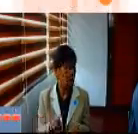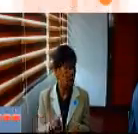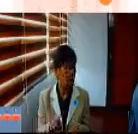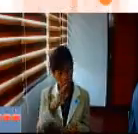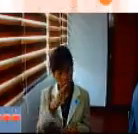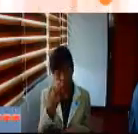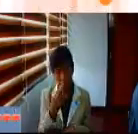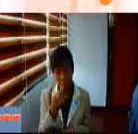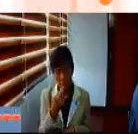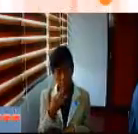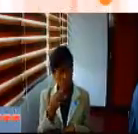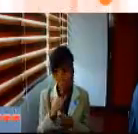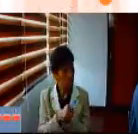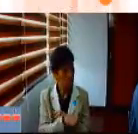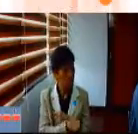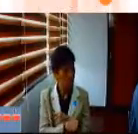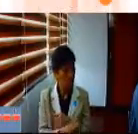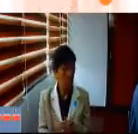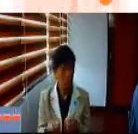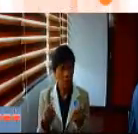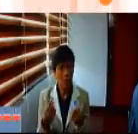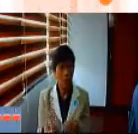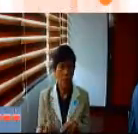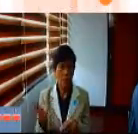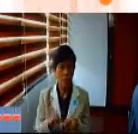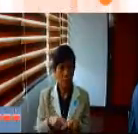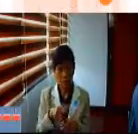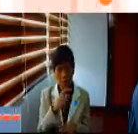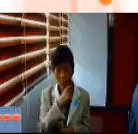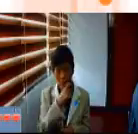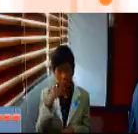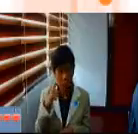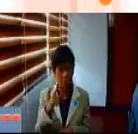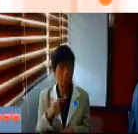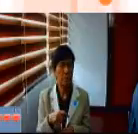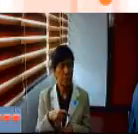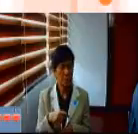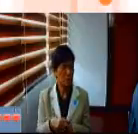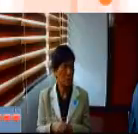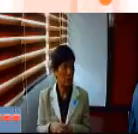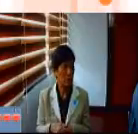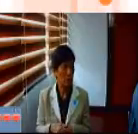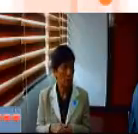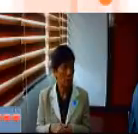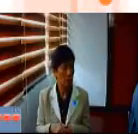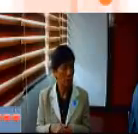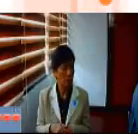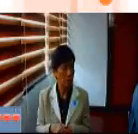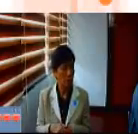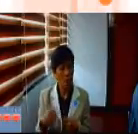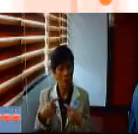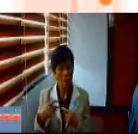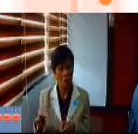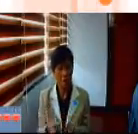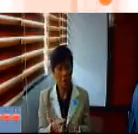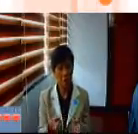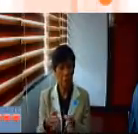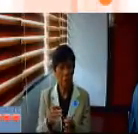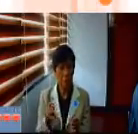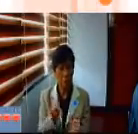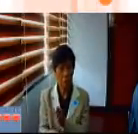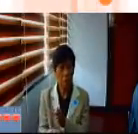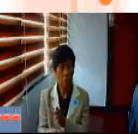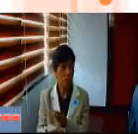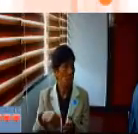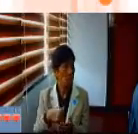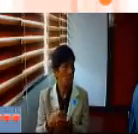and an increase in drought that would occur, that would affect fish kills in certain inland